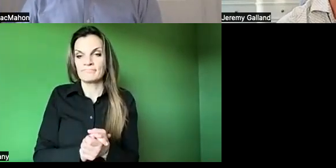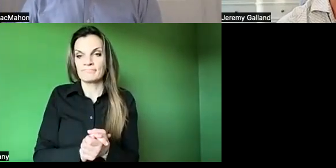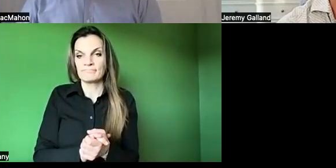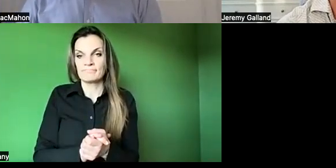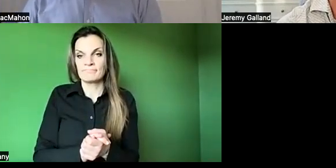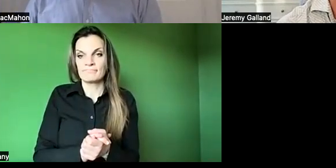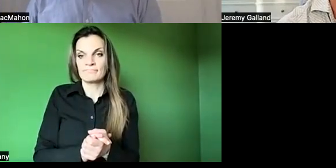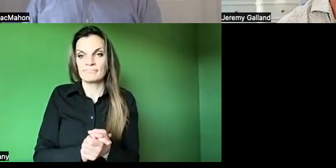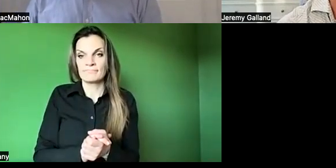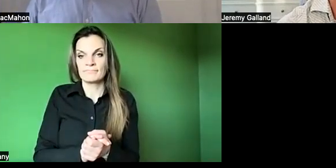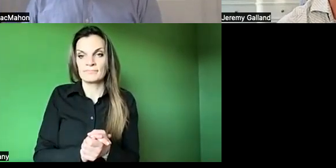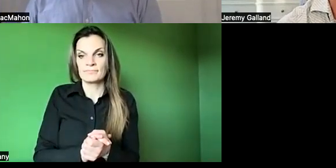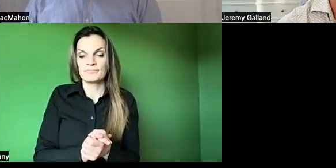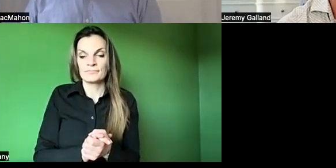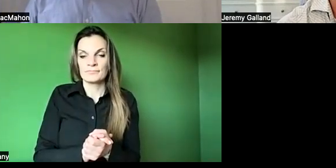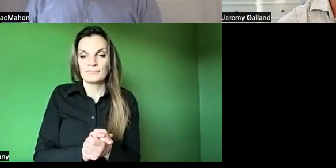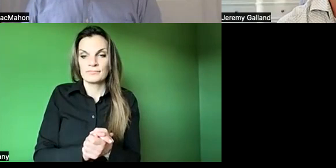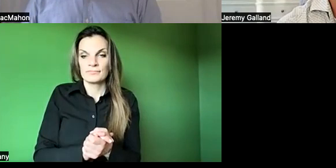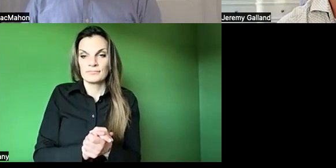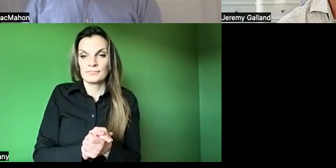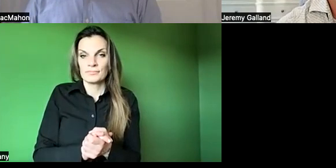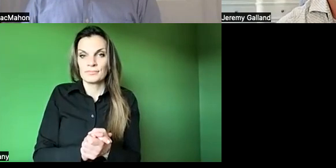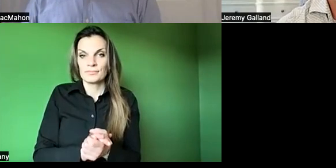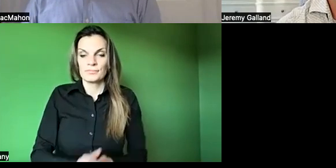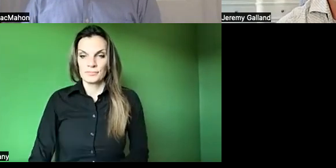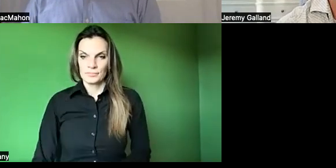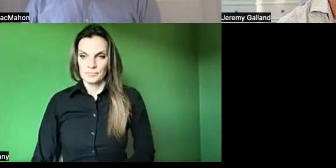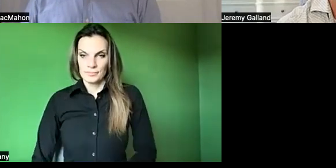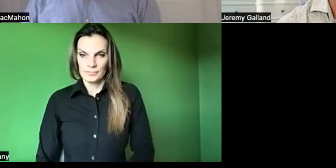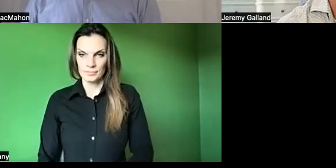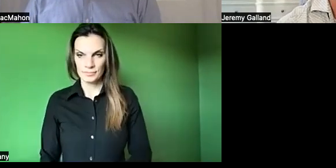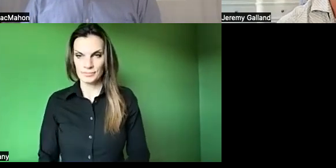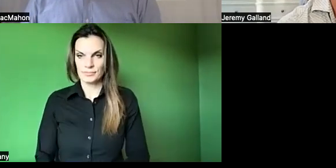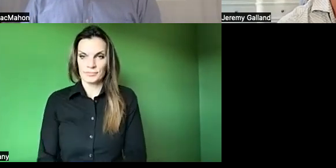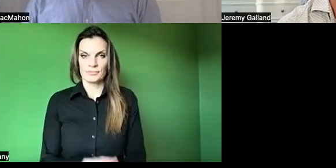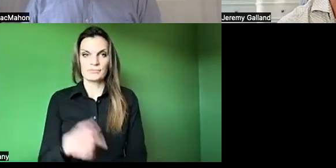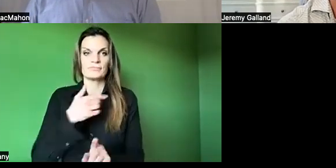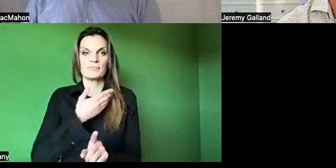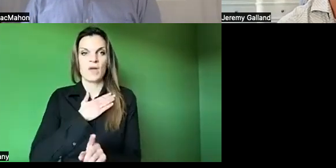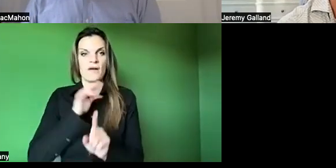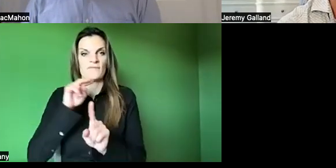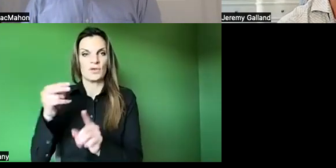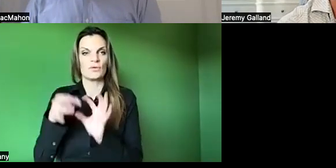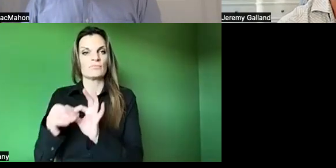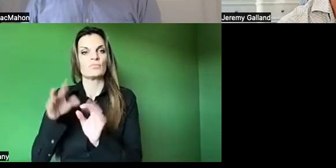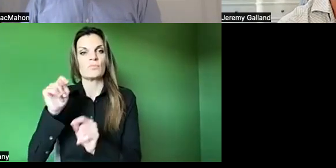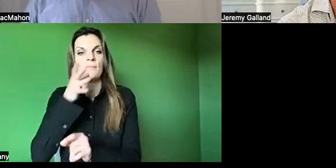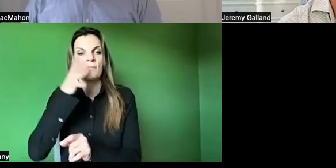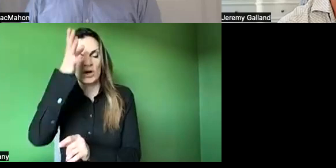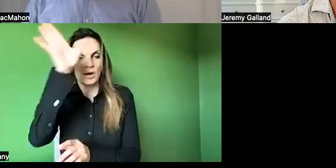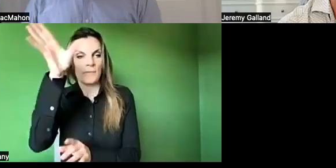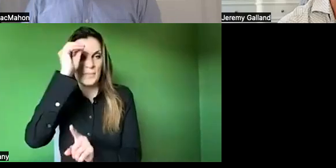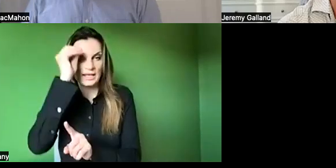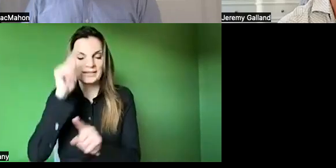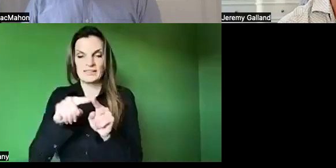what the view you might see as a parent. Our main goal over the last 5 years, I'm going to say, is